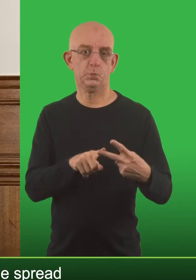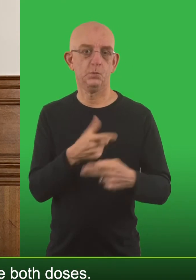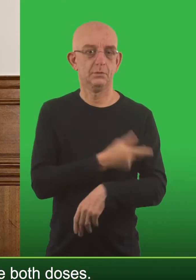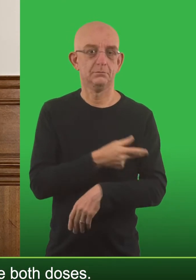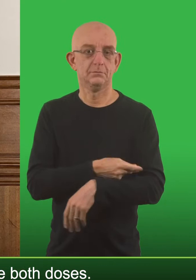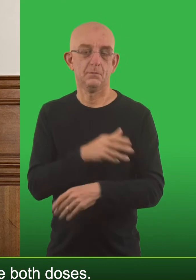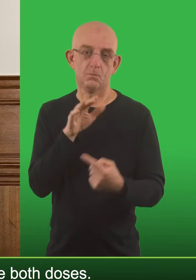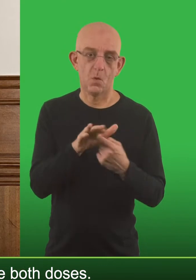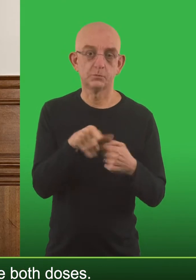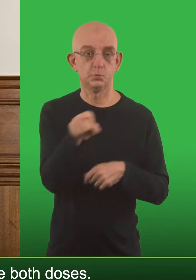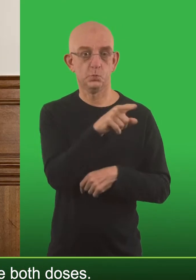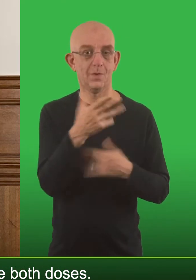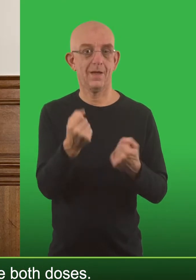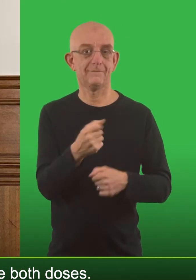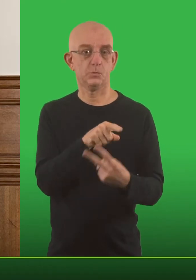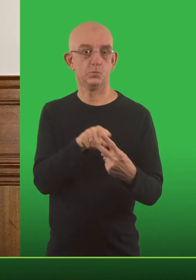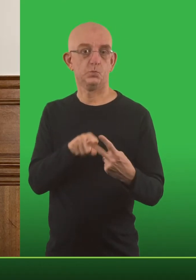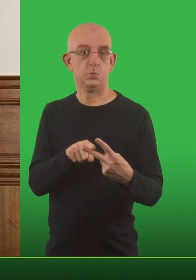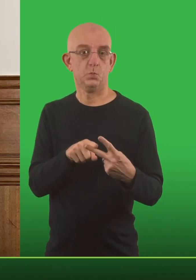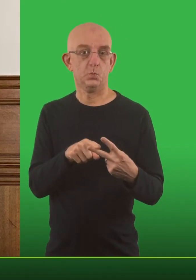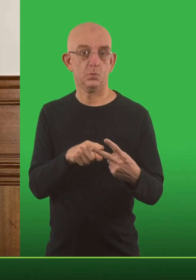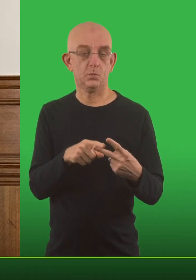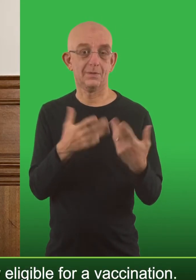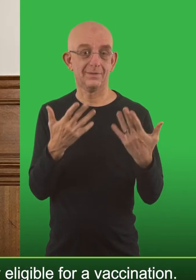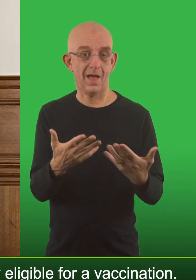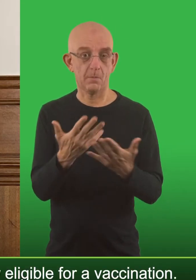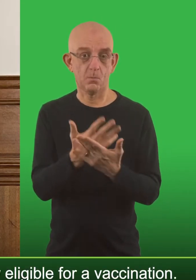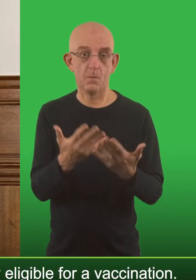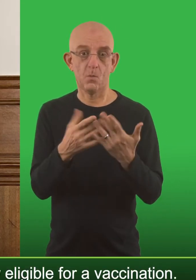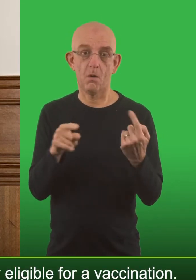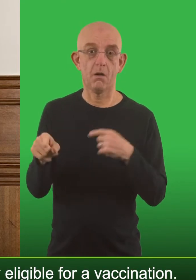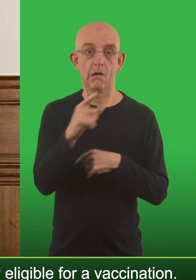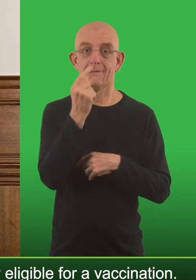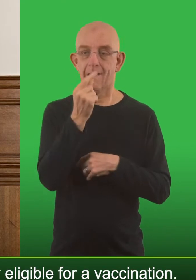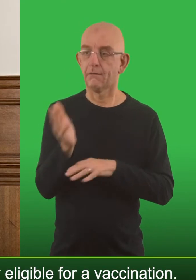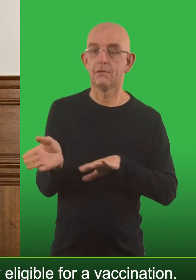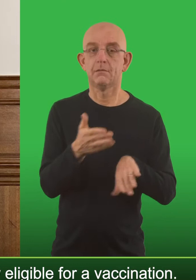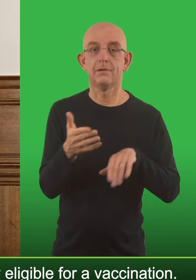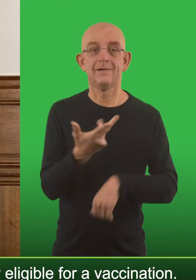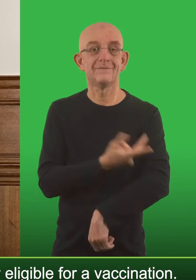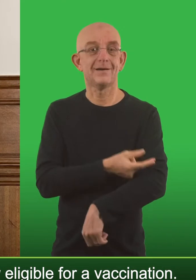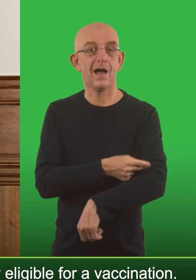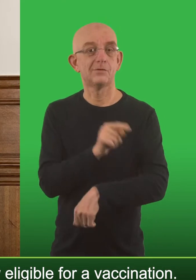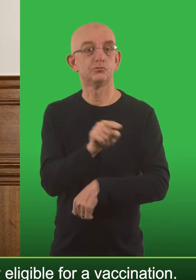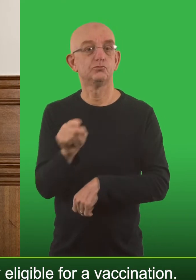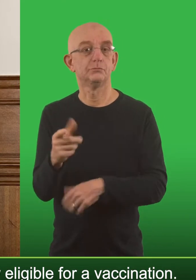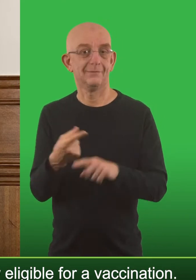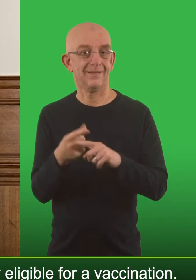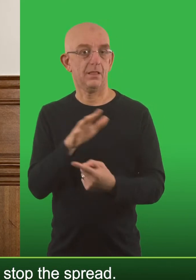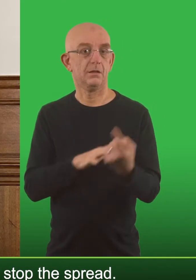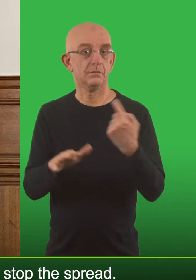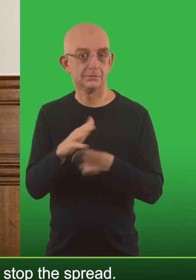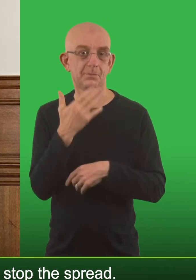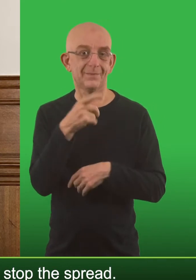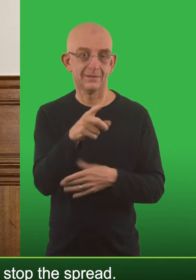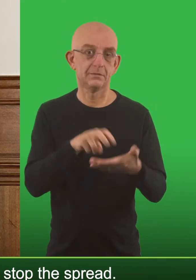with both doses. It's really important that you have both doses. In England, People aged 30 or more are now eligible for a vaccination.